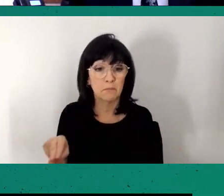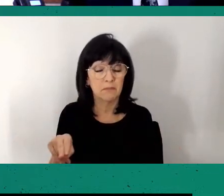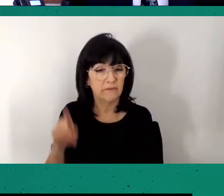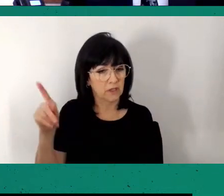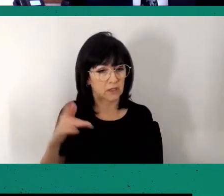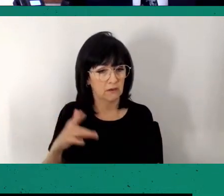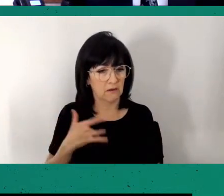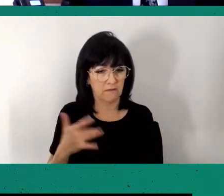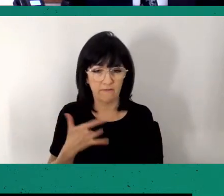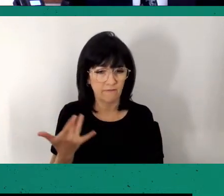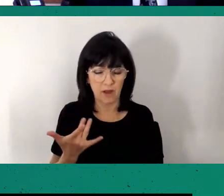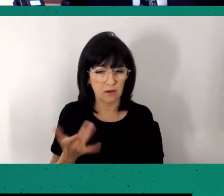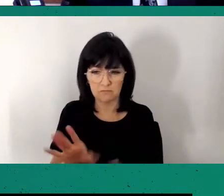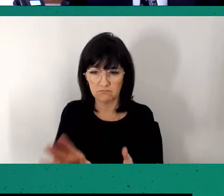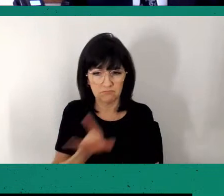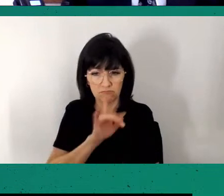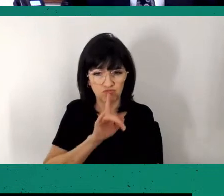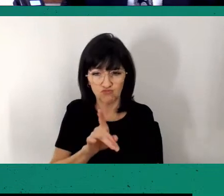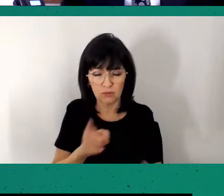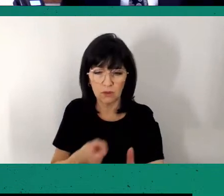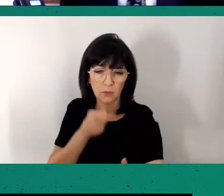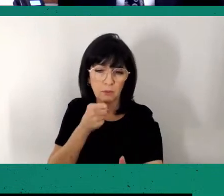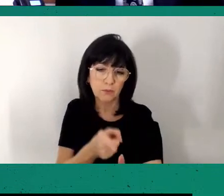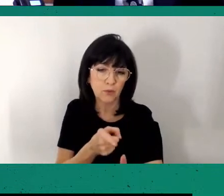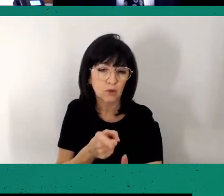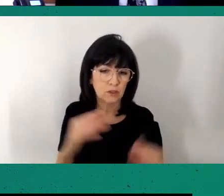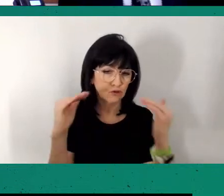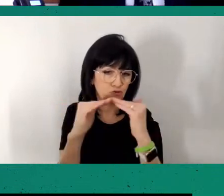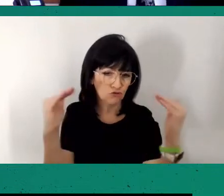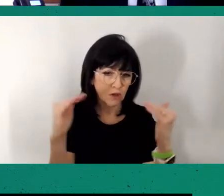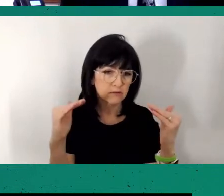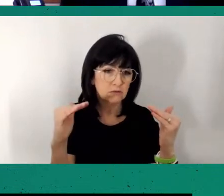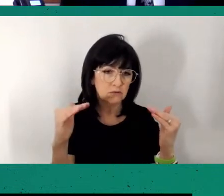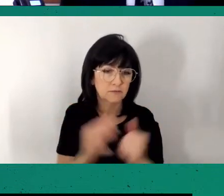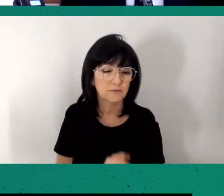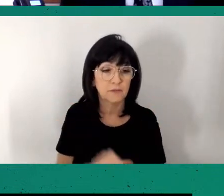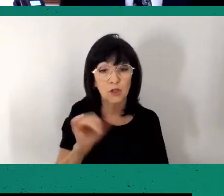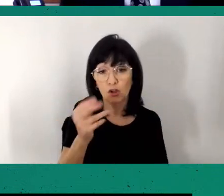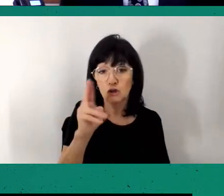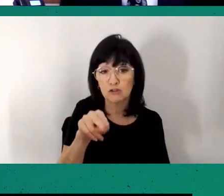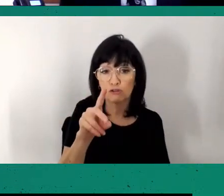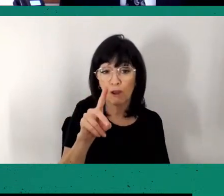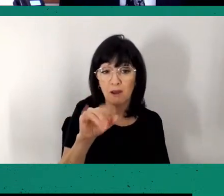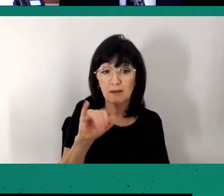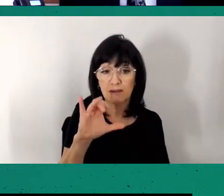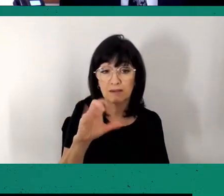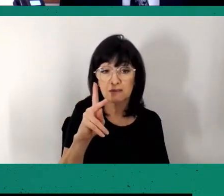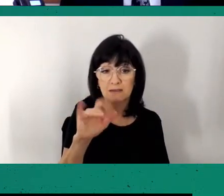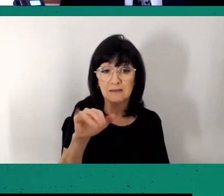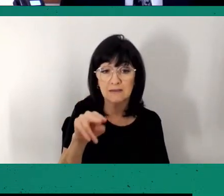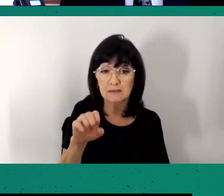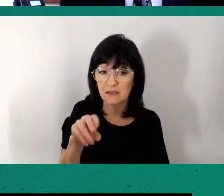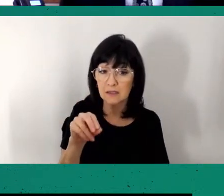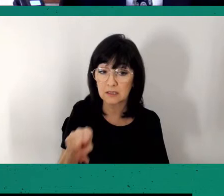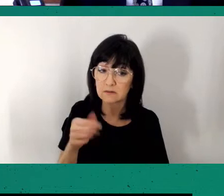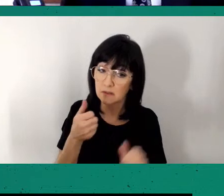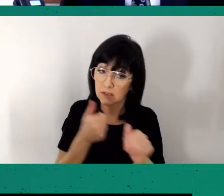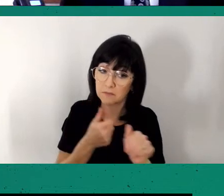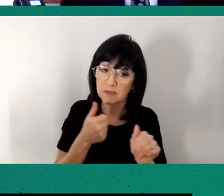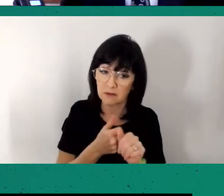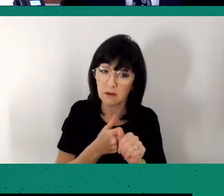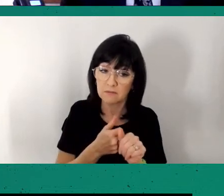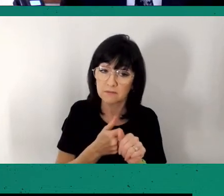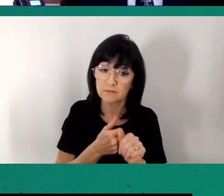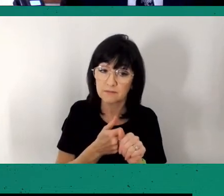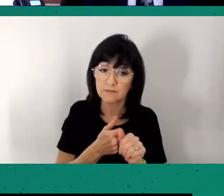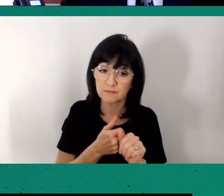justice and equality. John Dickinson did not escape a visit from